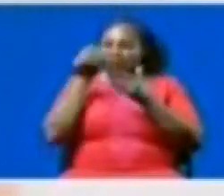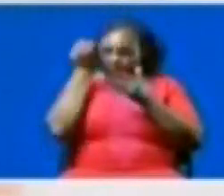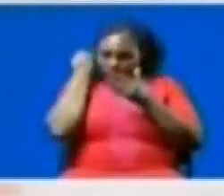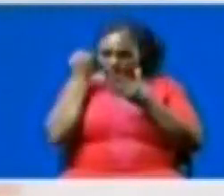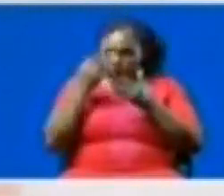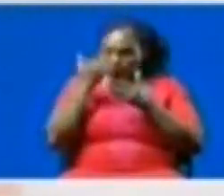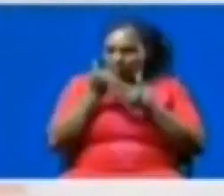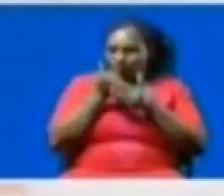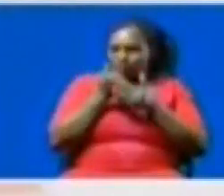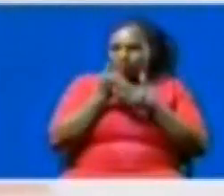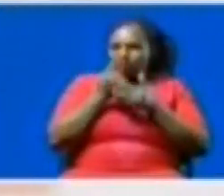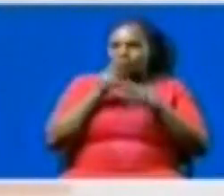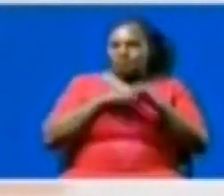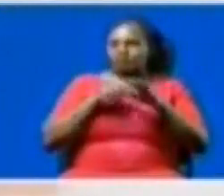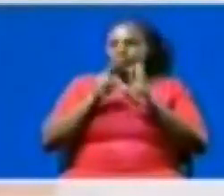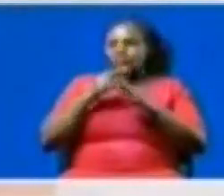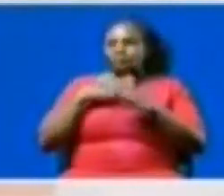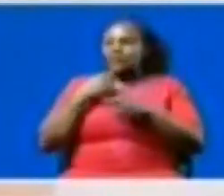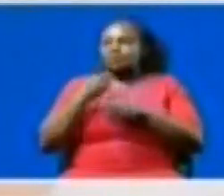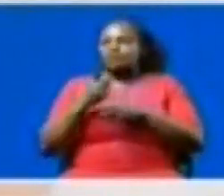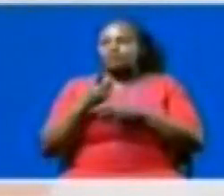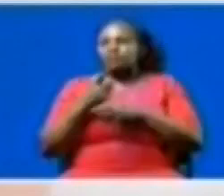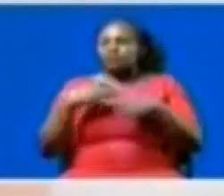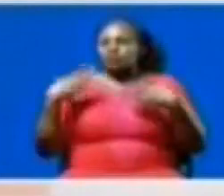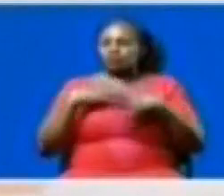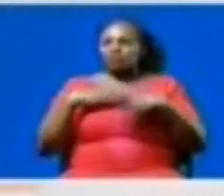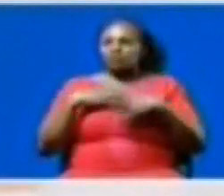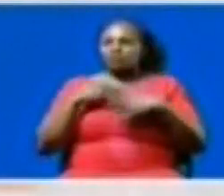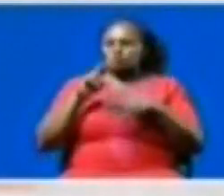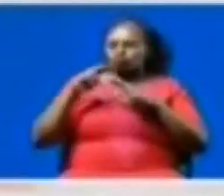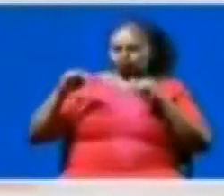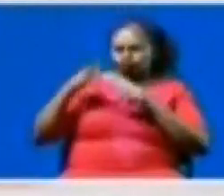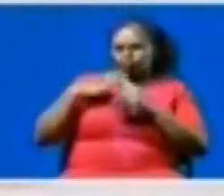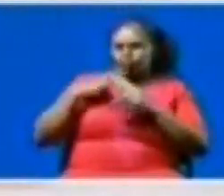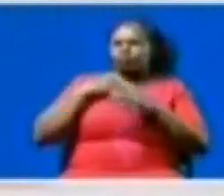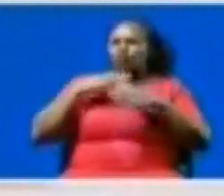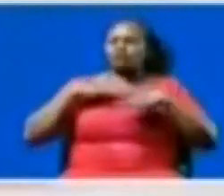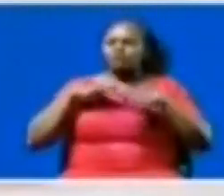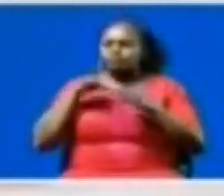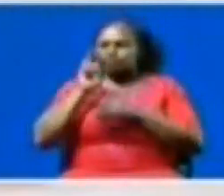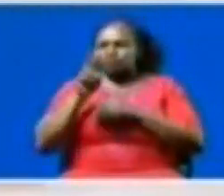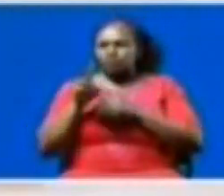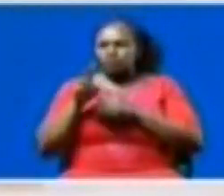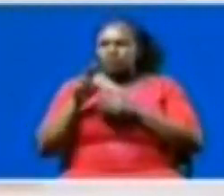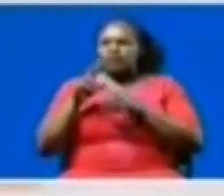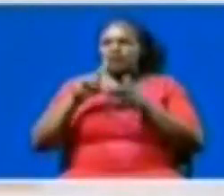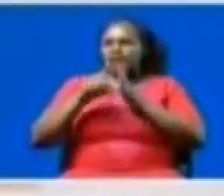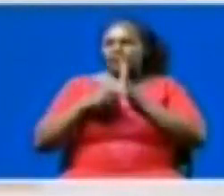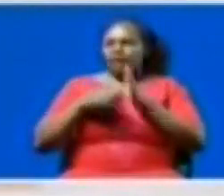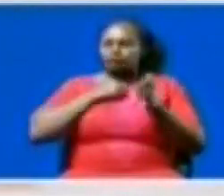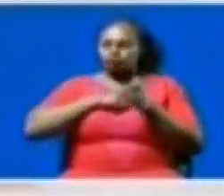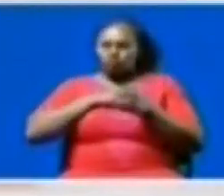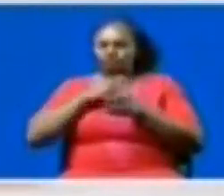tell you guys why. So when I was still doing it, someone just commented down there, it's just attention seeking. What's it all about? But the guy actually came to apologize